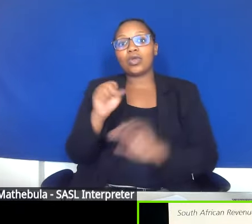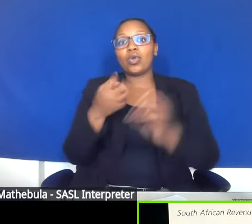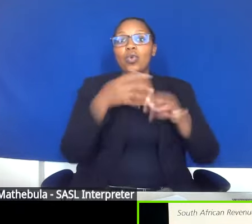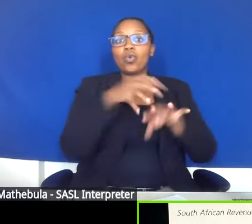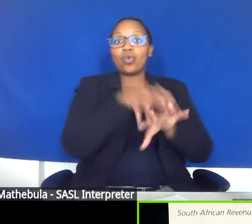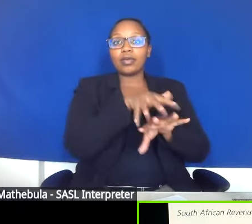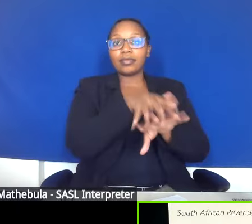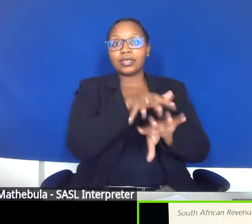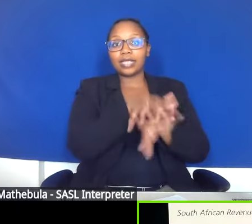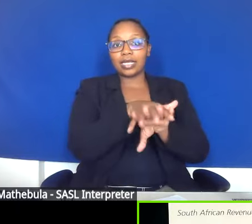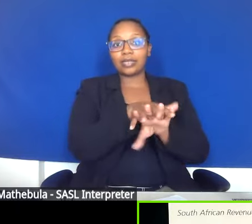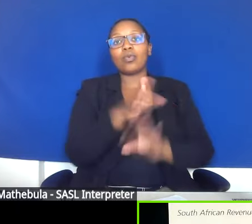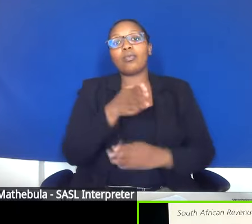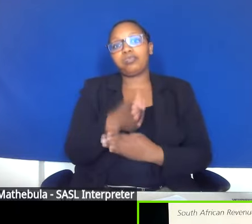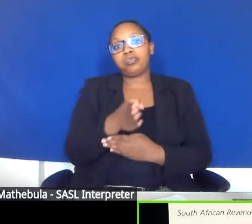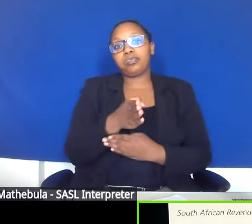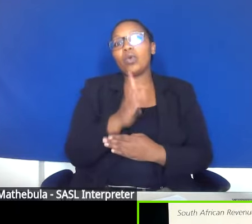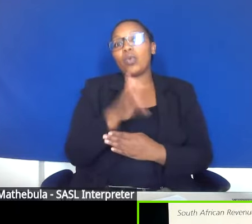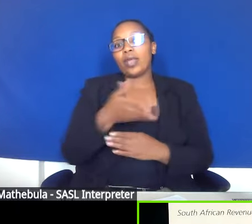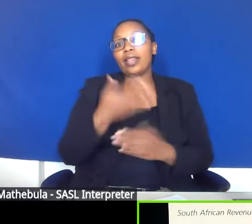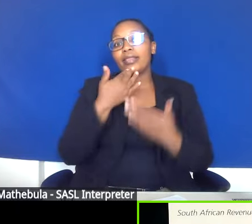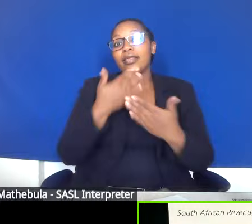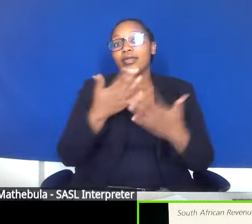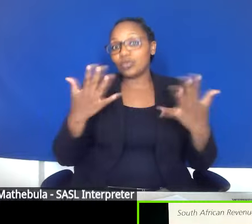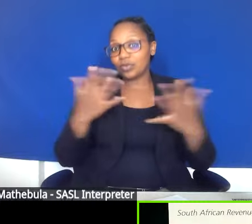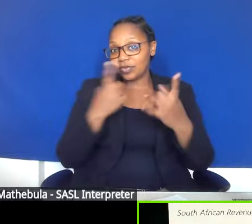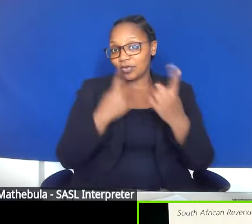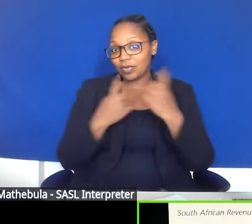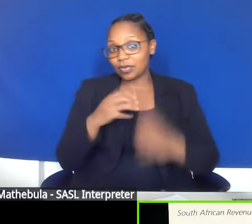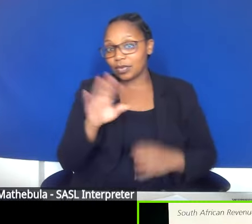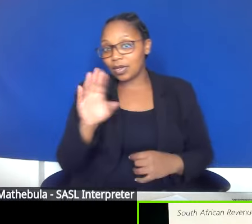posted. Gunnar, are you ready?